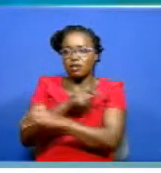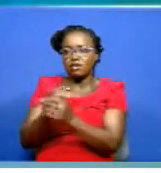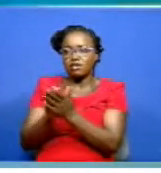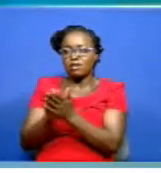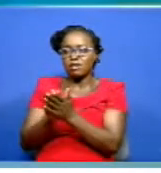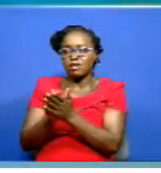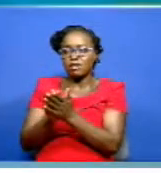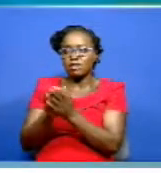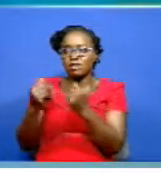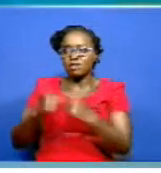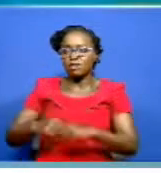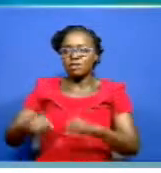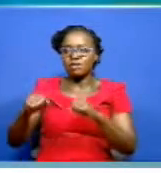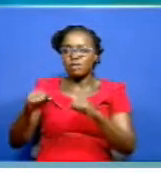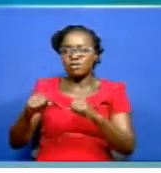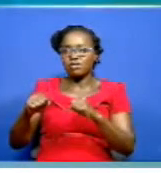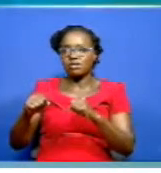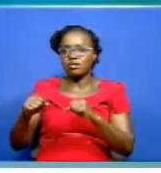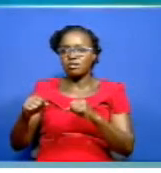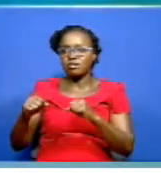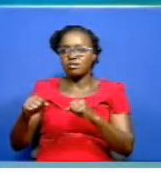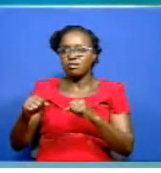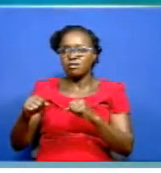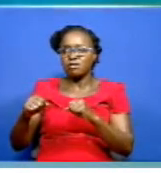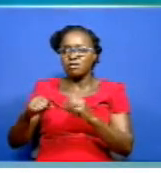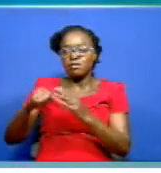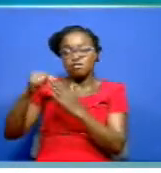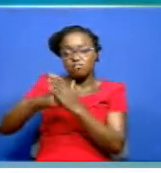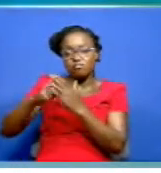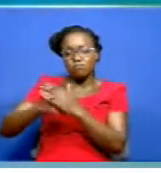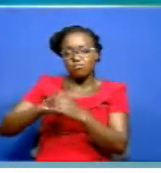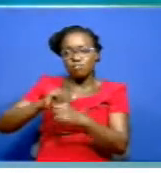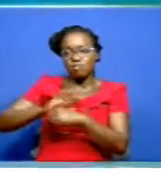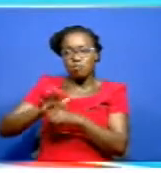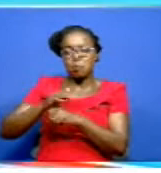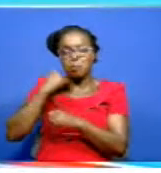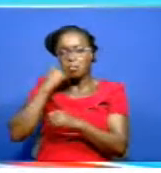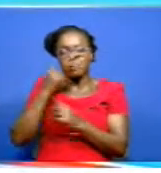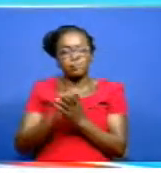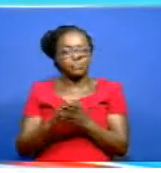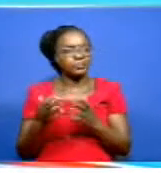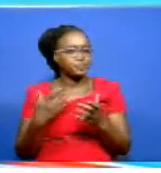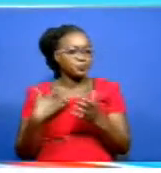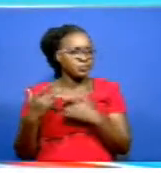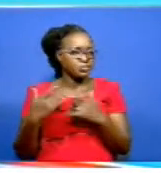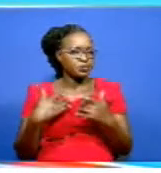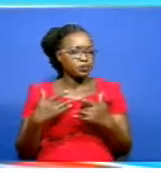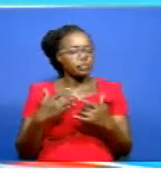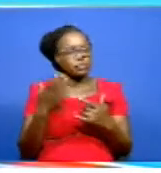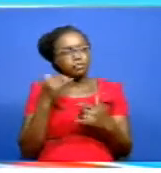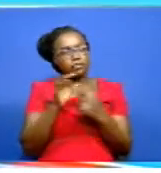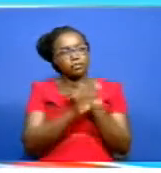able to find, fight the pandemic. The concerns raised